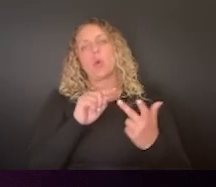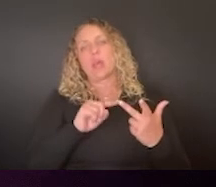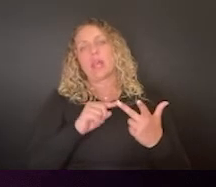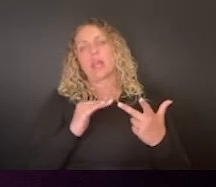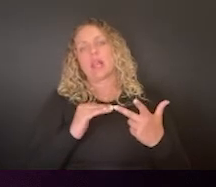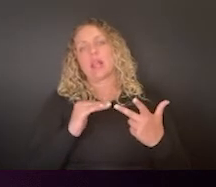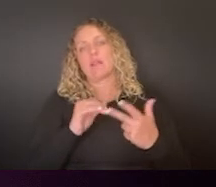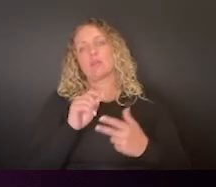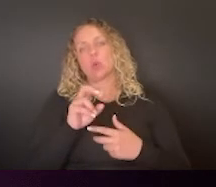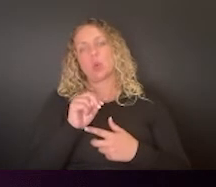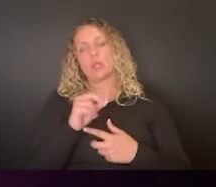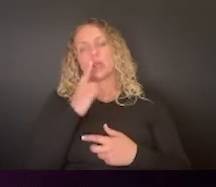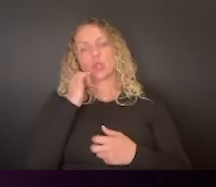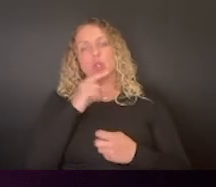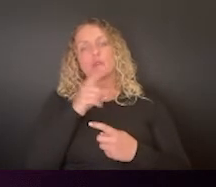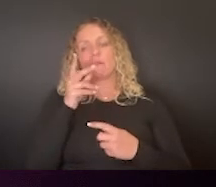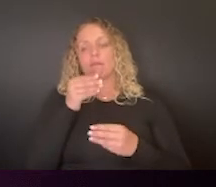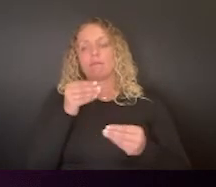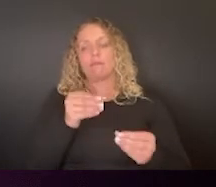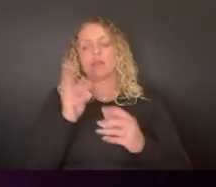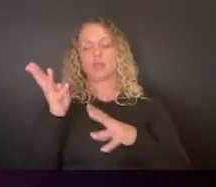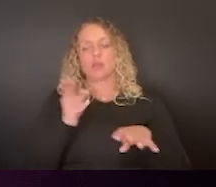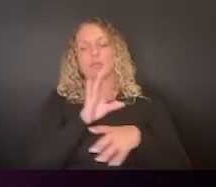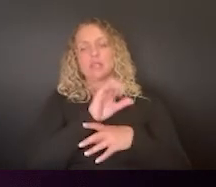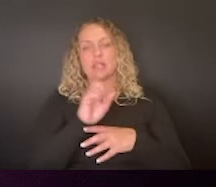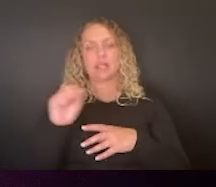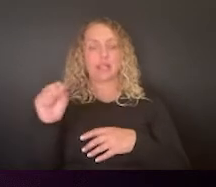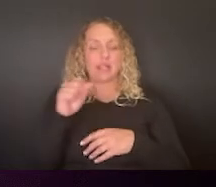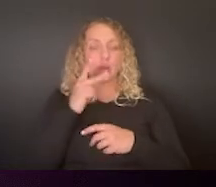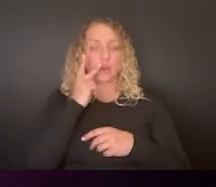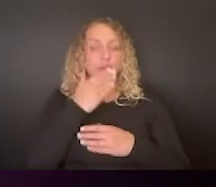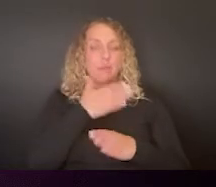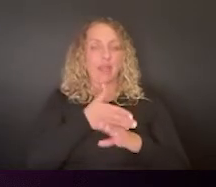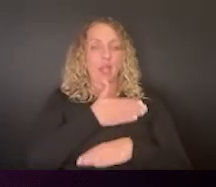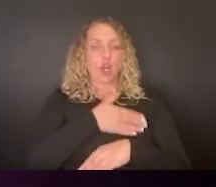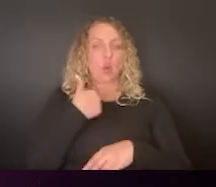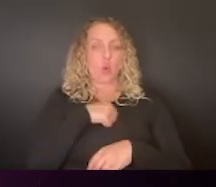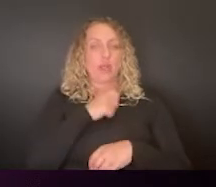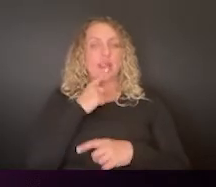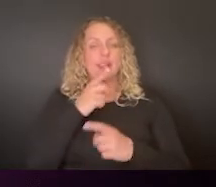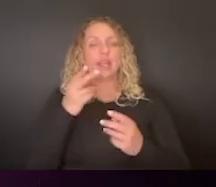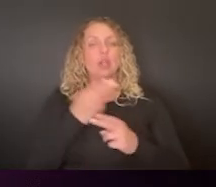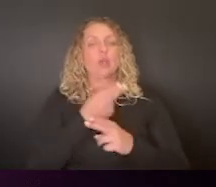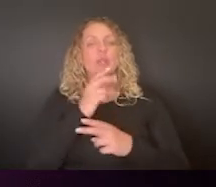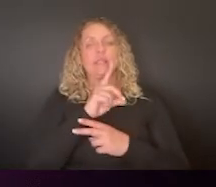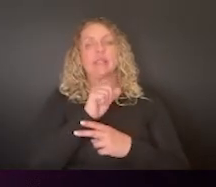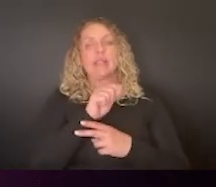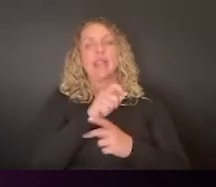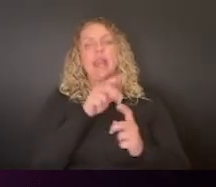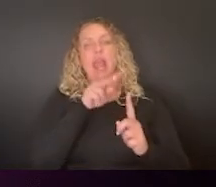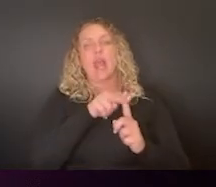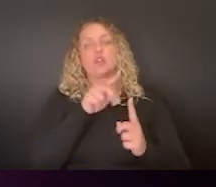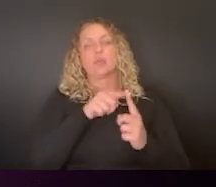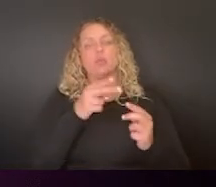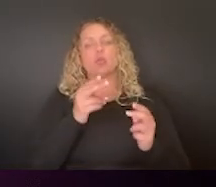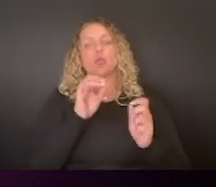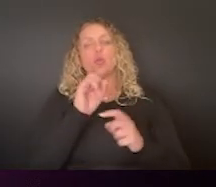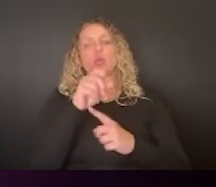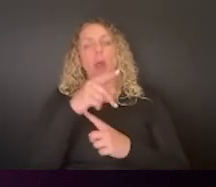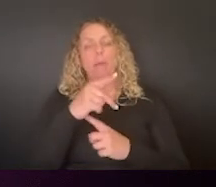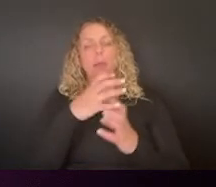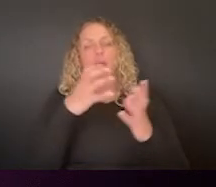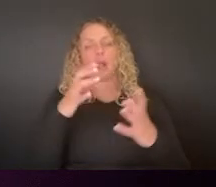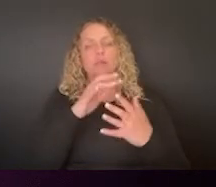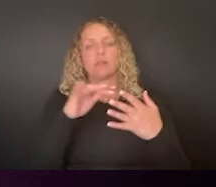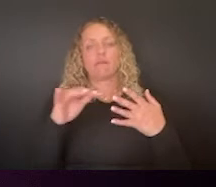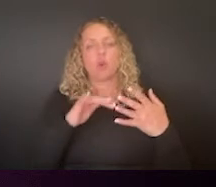screen. And we got to set up some component level tokens to theme and streamline our CSS.